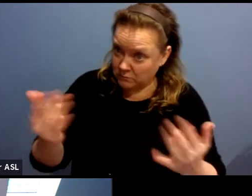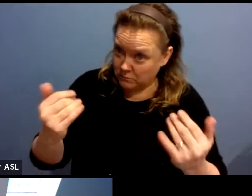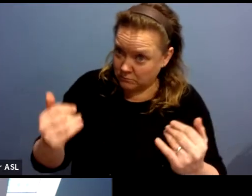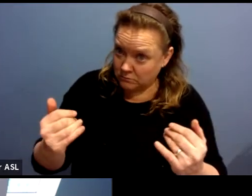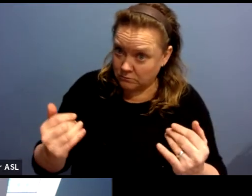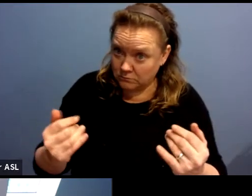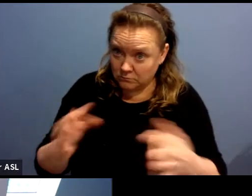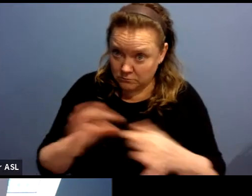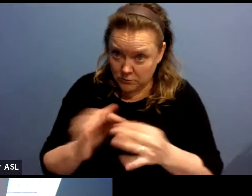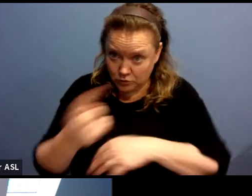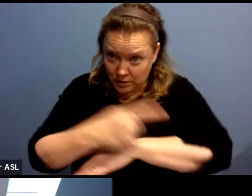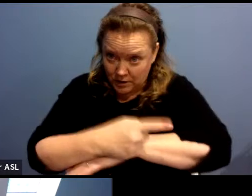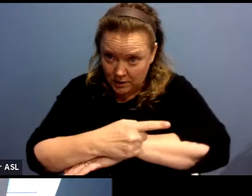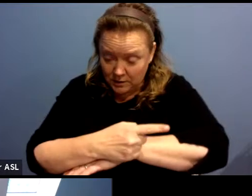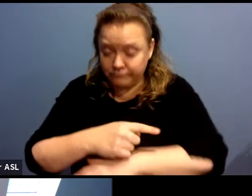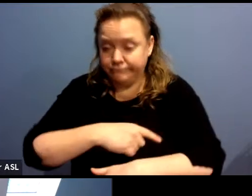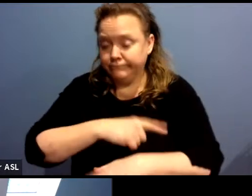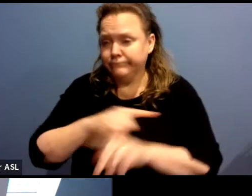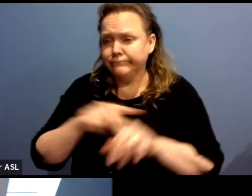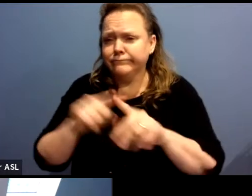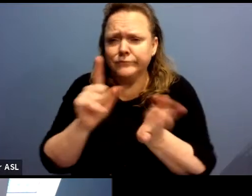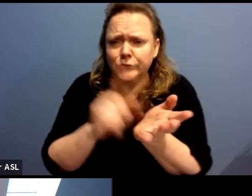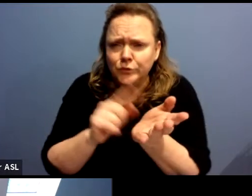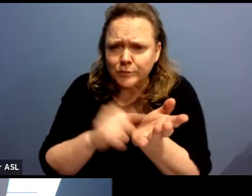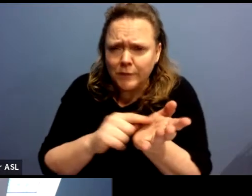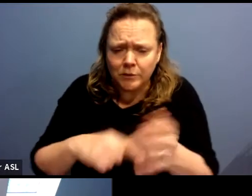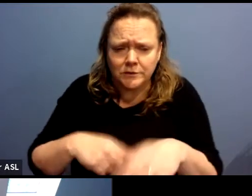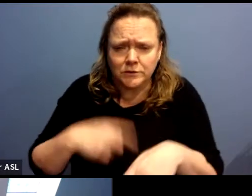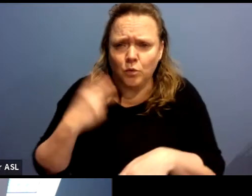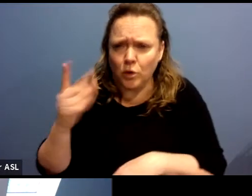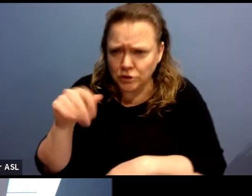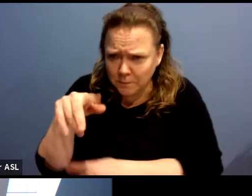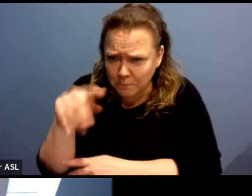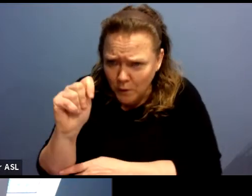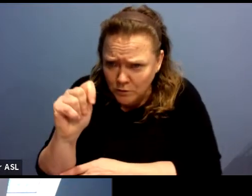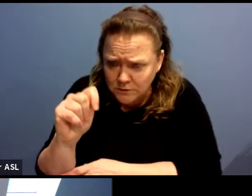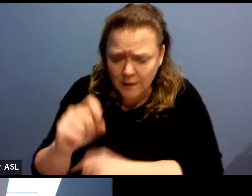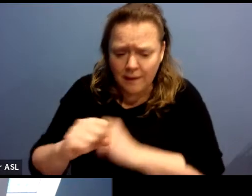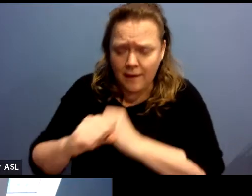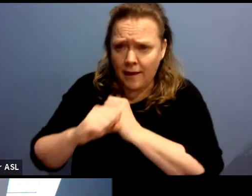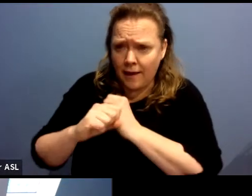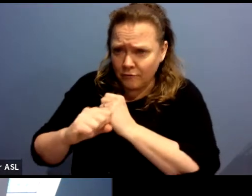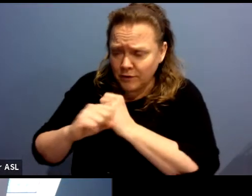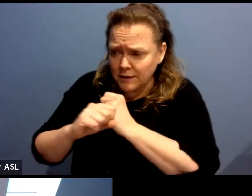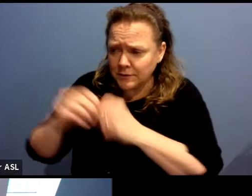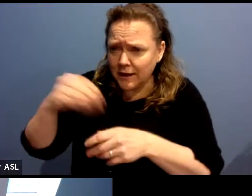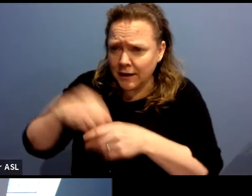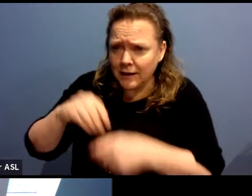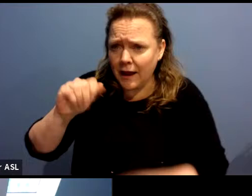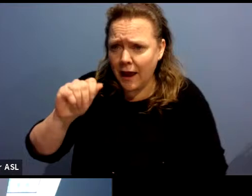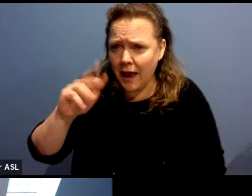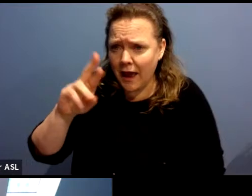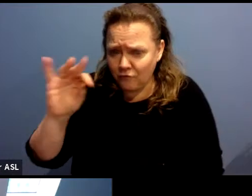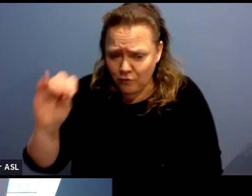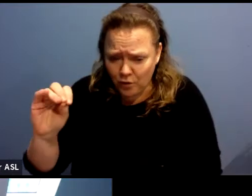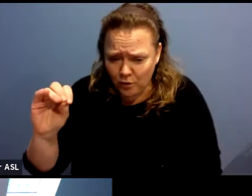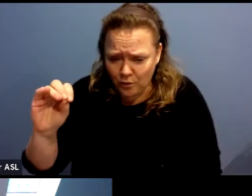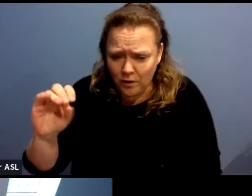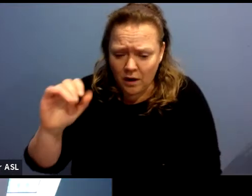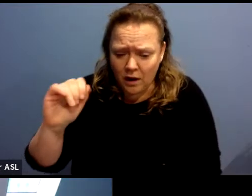by publication in the Washington Post, and ads were placed in the Afro, Aref,